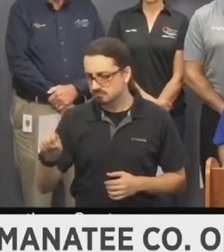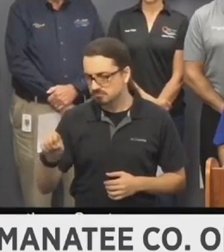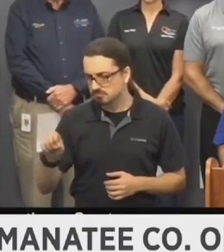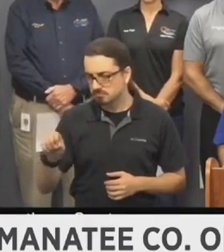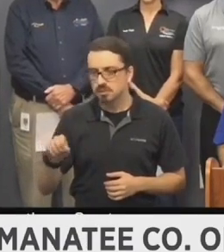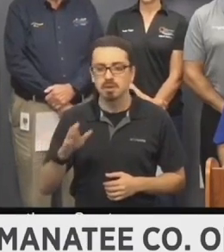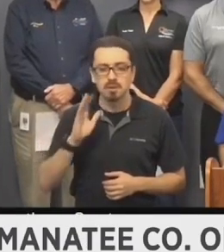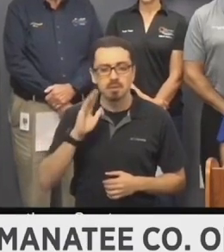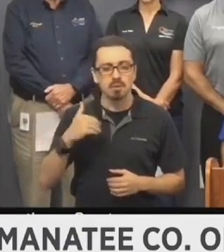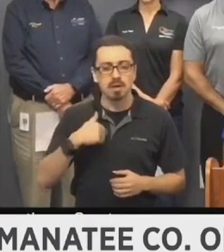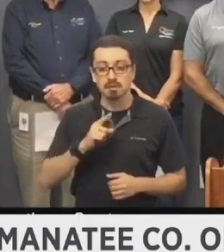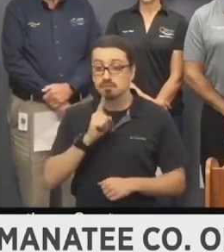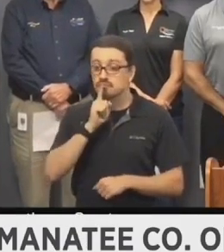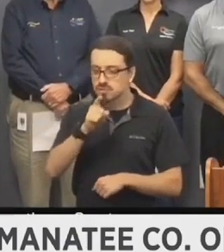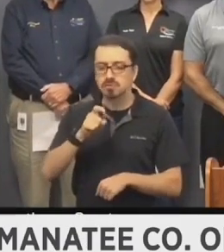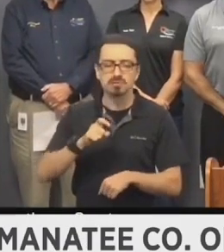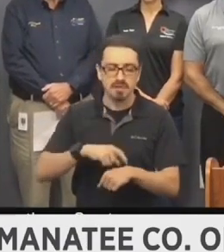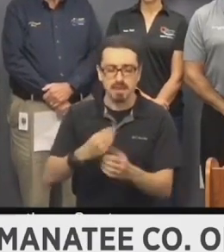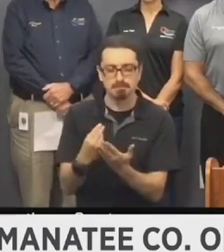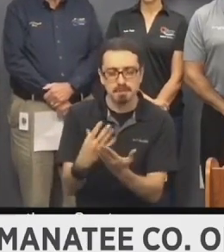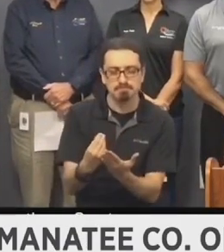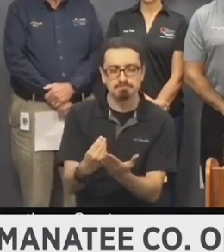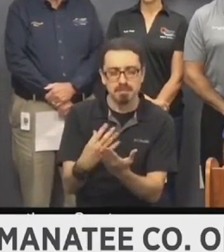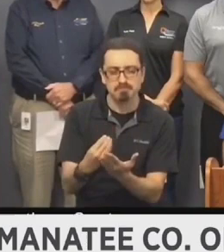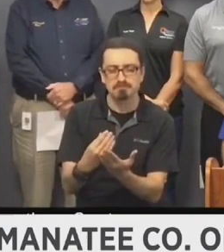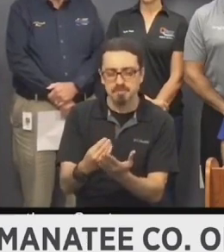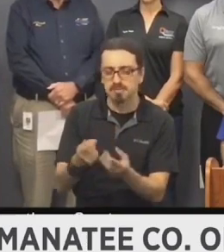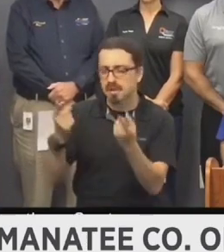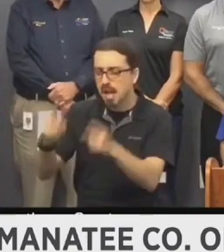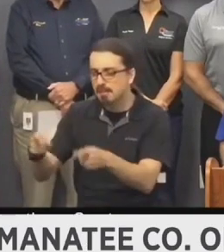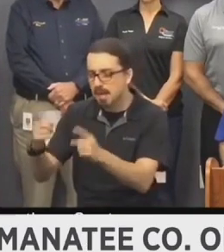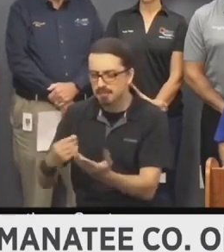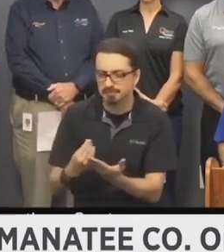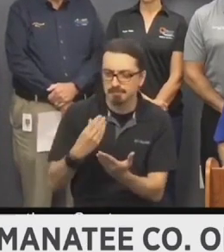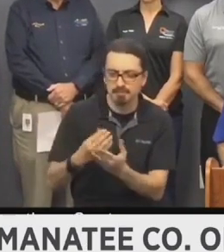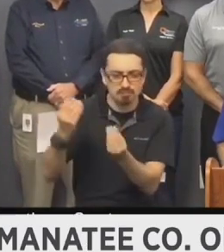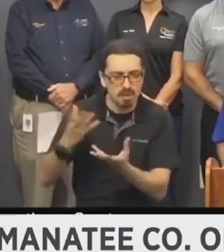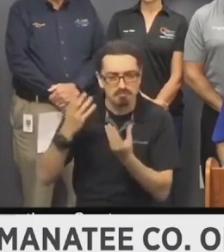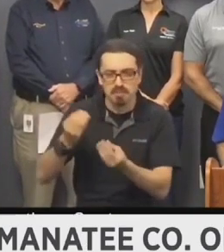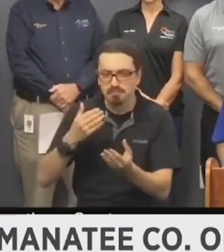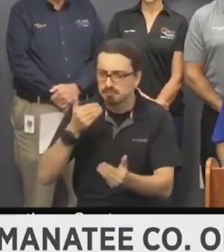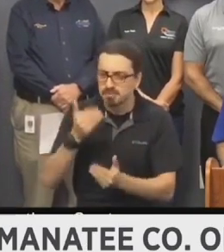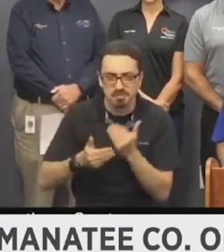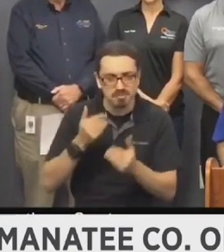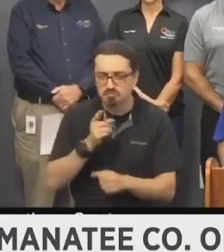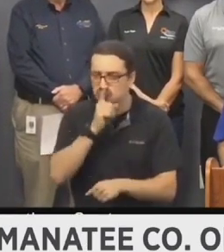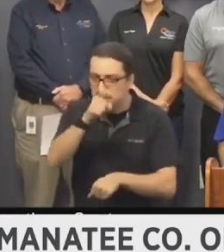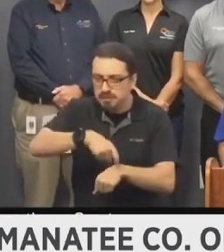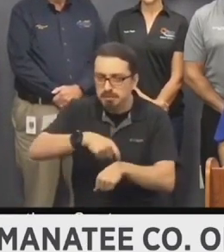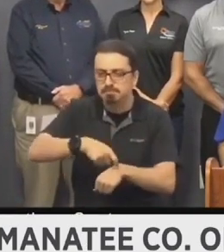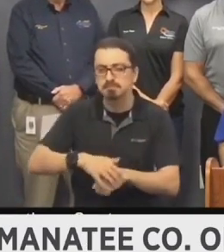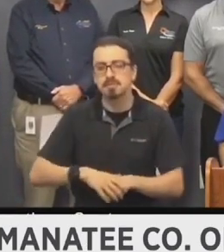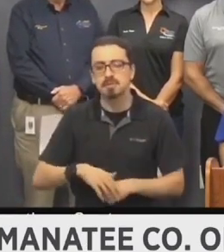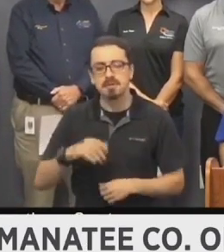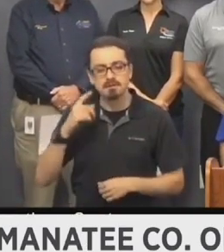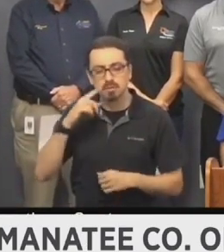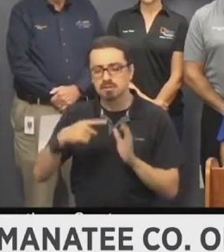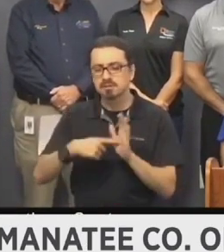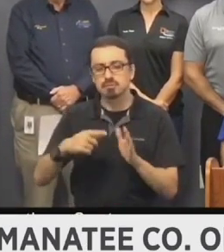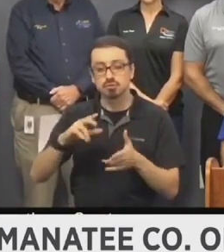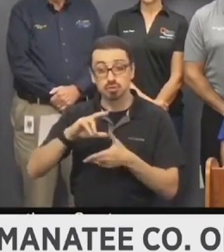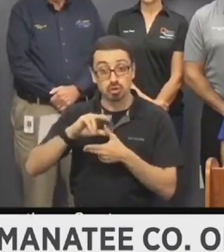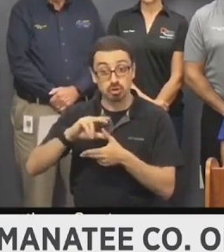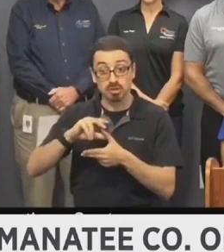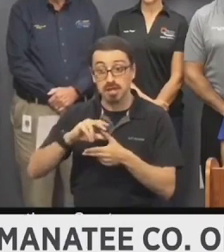real-time information on happenings during the course of Hurricane Idalia. And we're talking about things like road closures